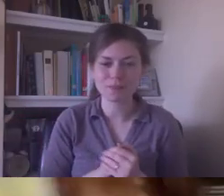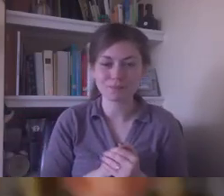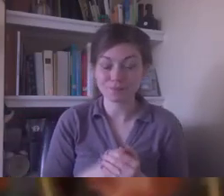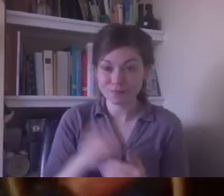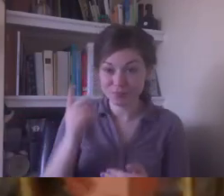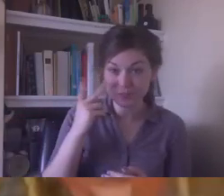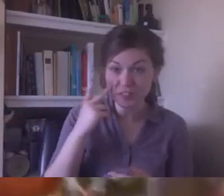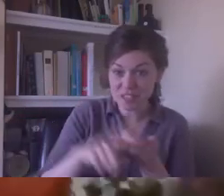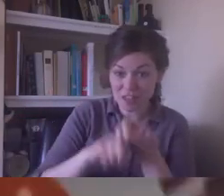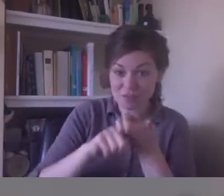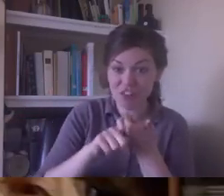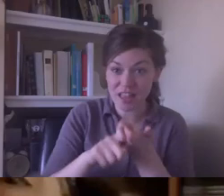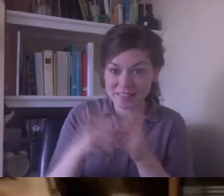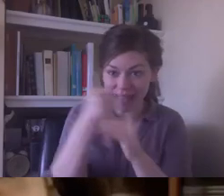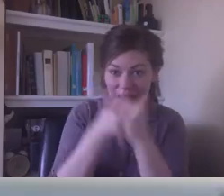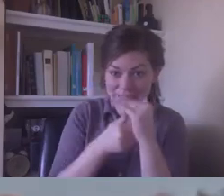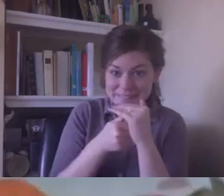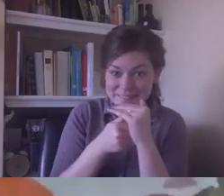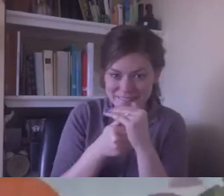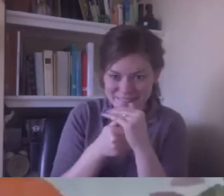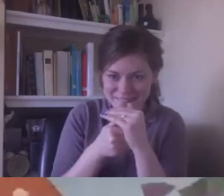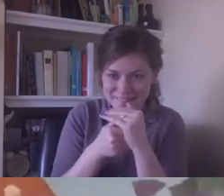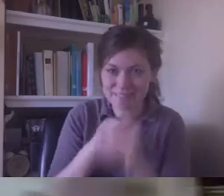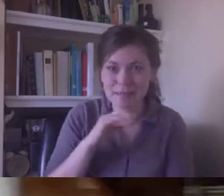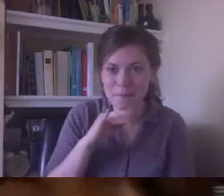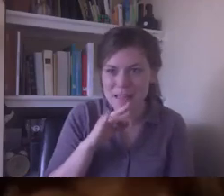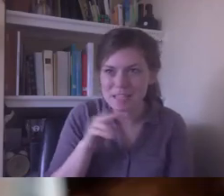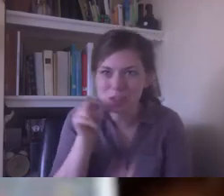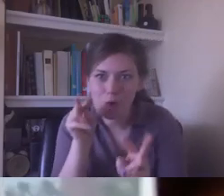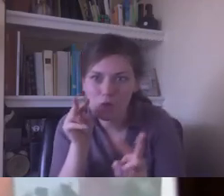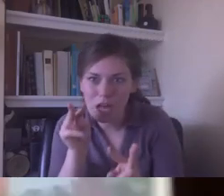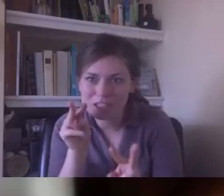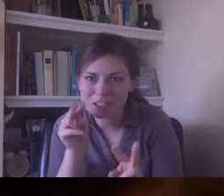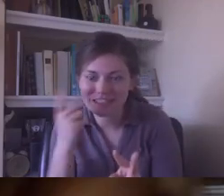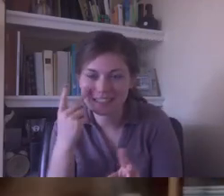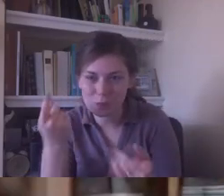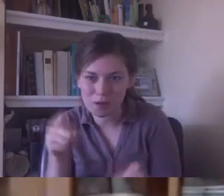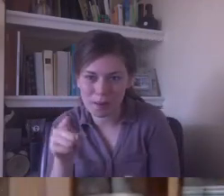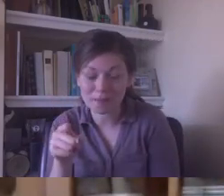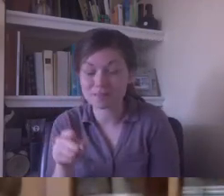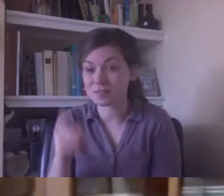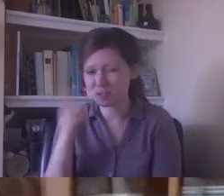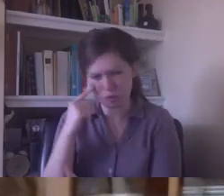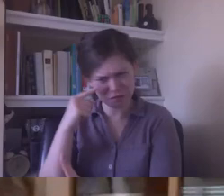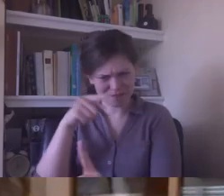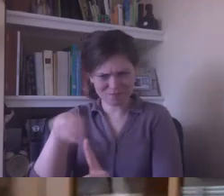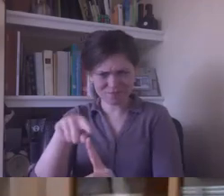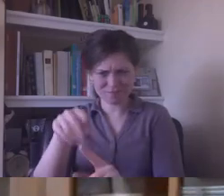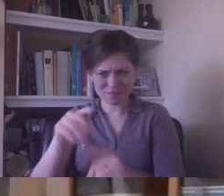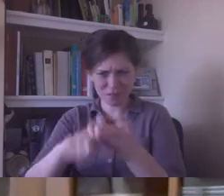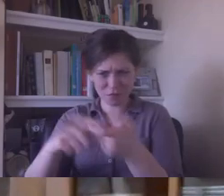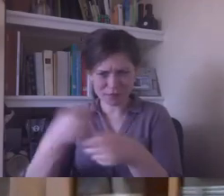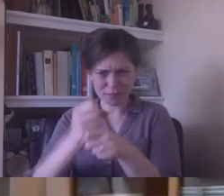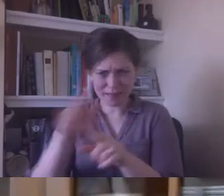Also, do you see his friends? They can see what's happening. Do you think they're the ones who made the sign? I think they might